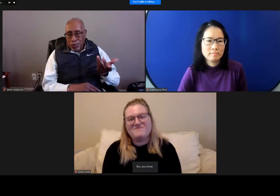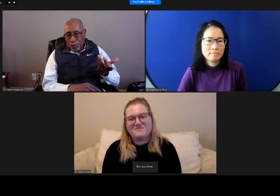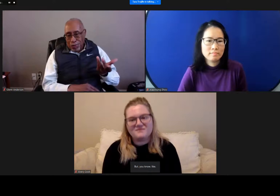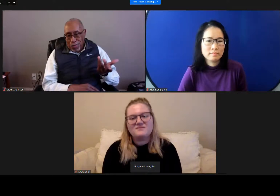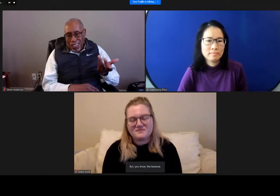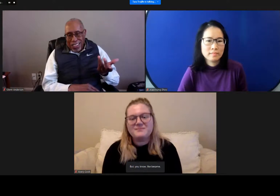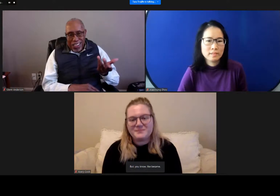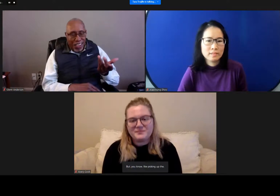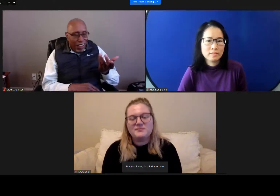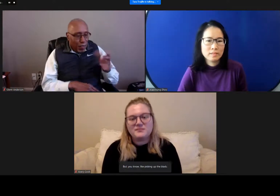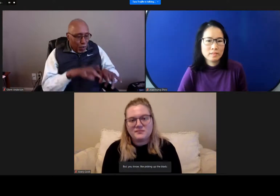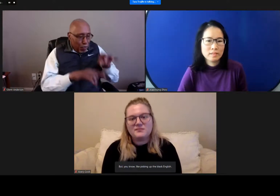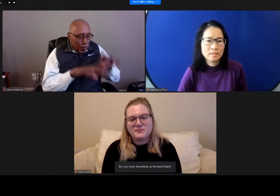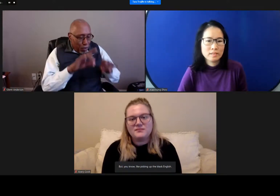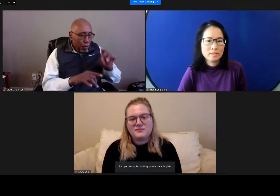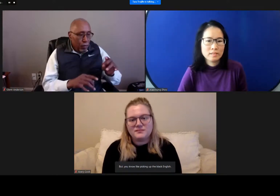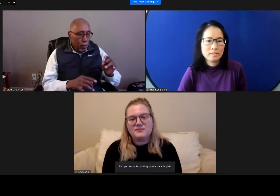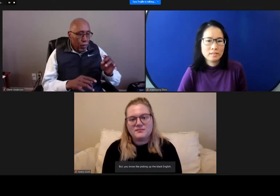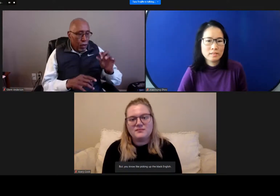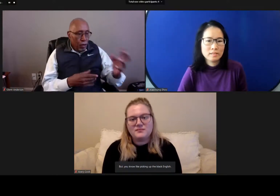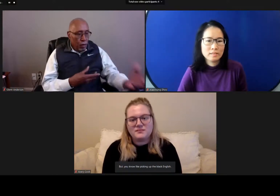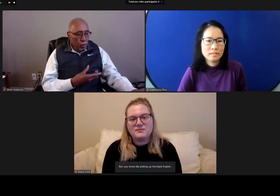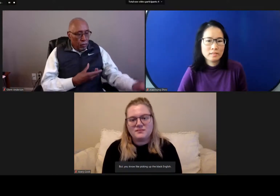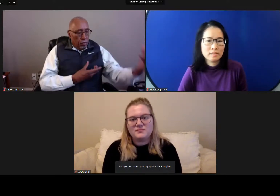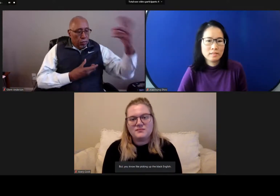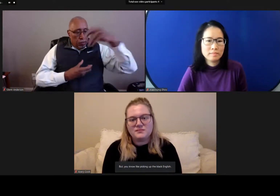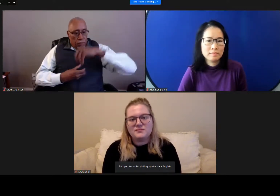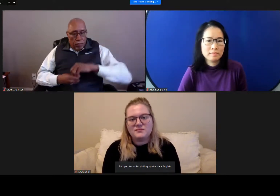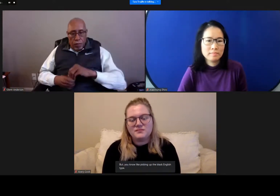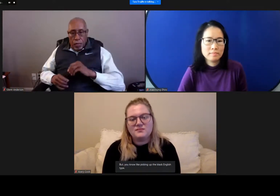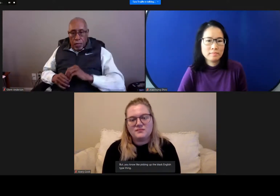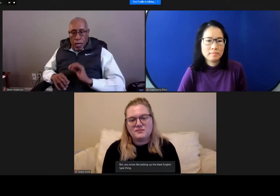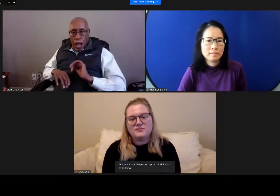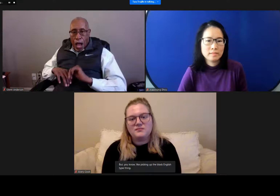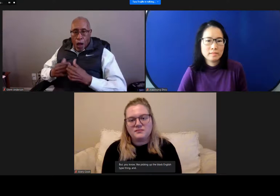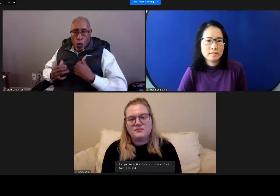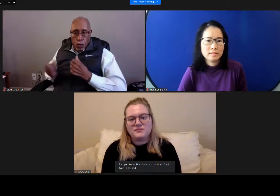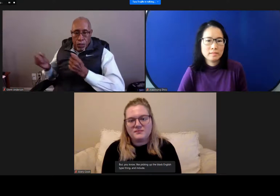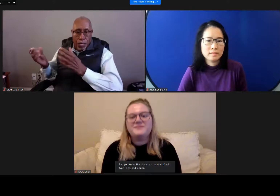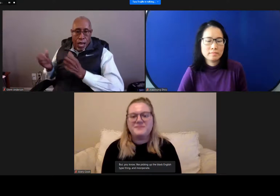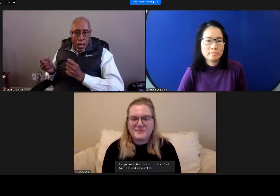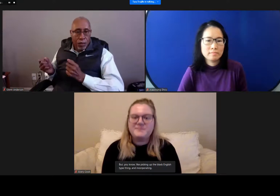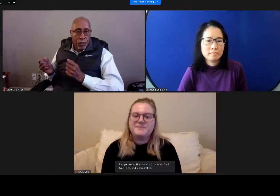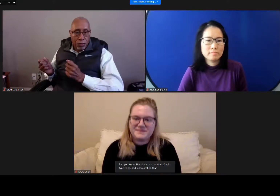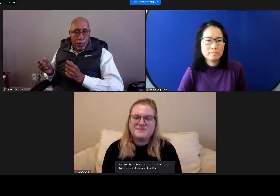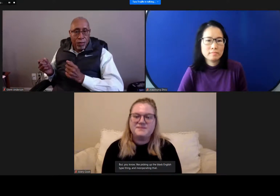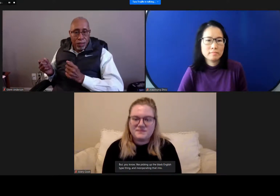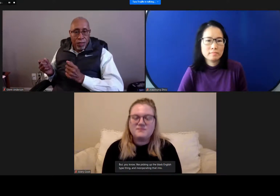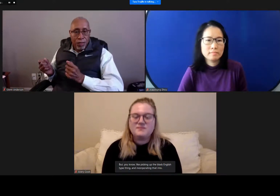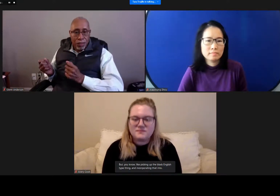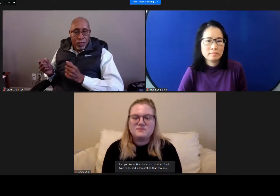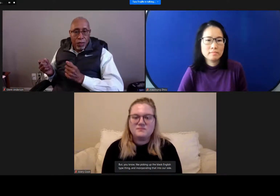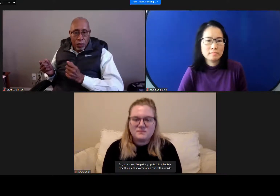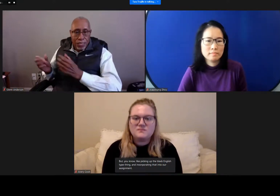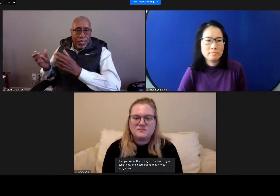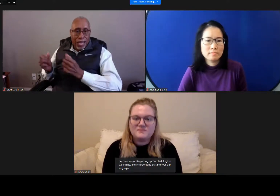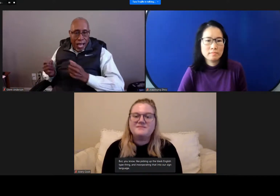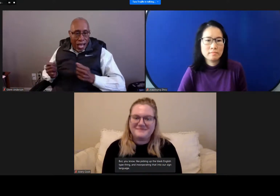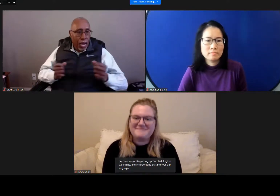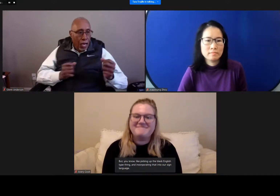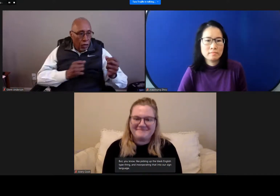like picking up the Black English type thing and incorporating that into our sign